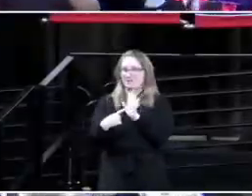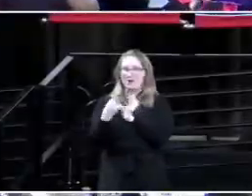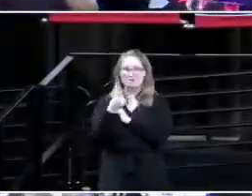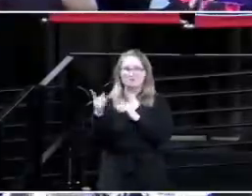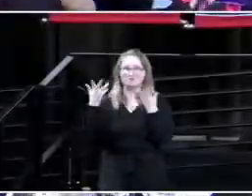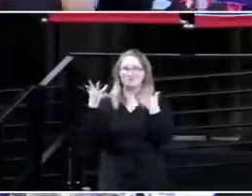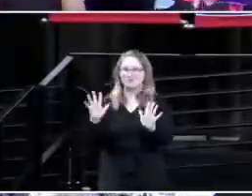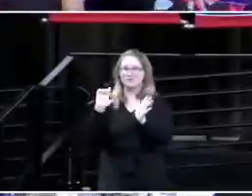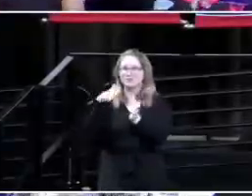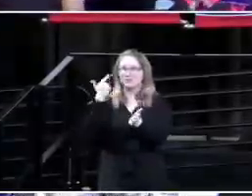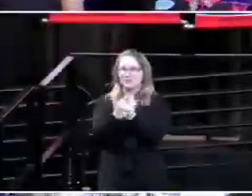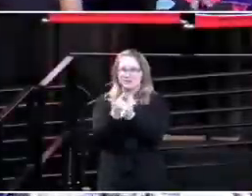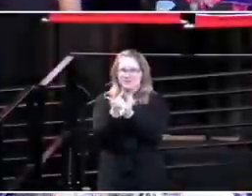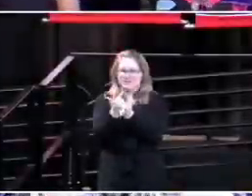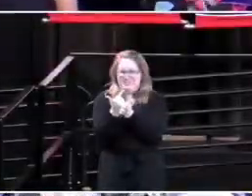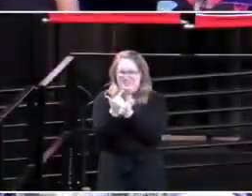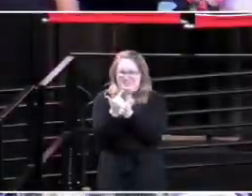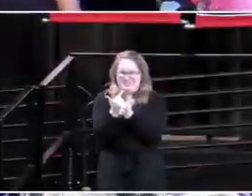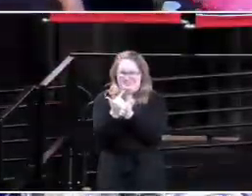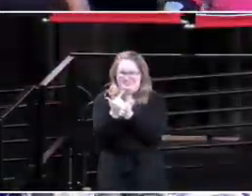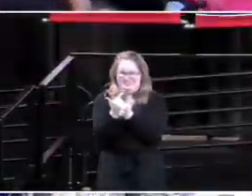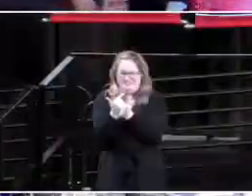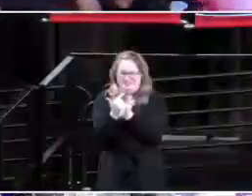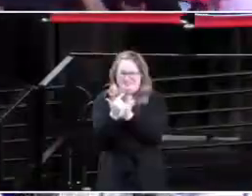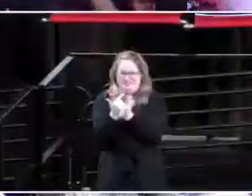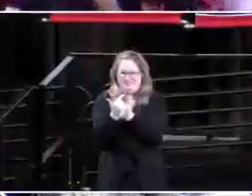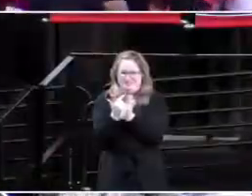your graduation.